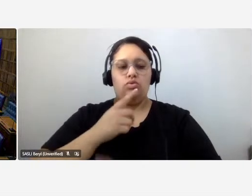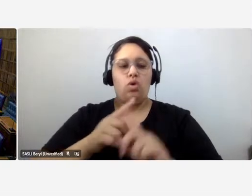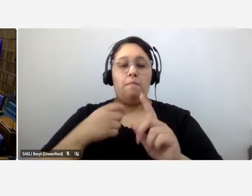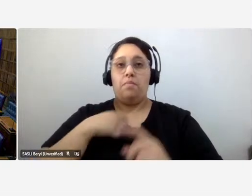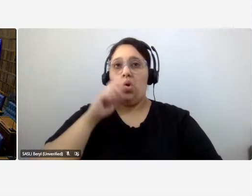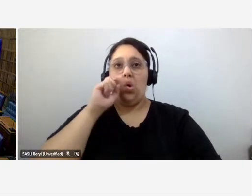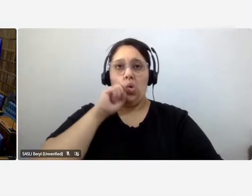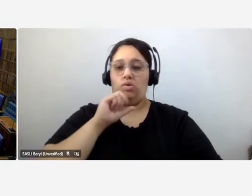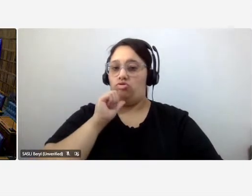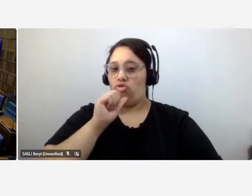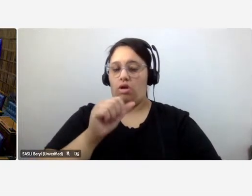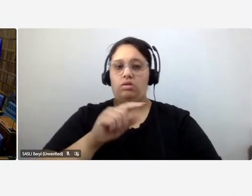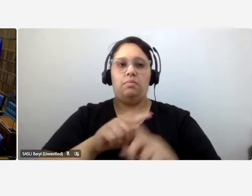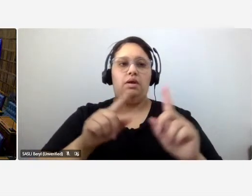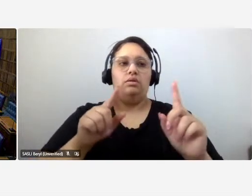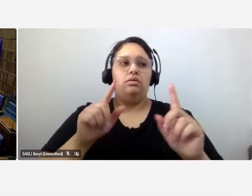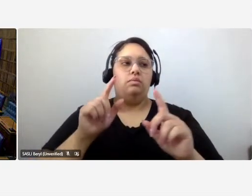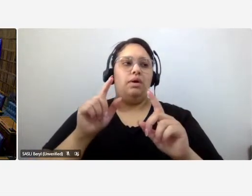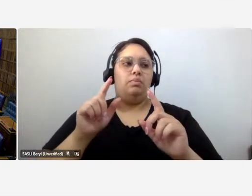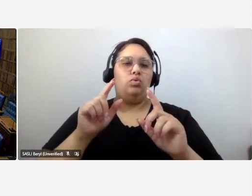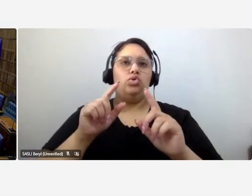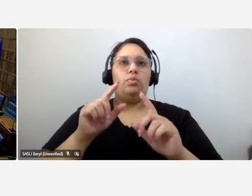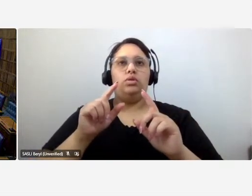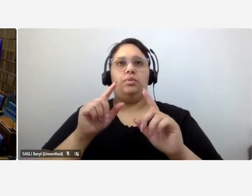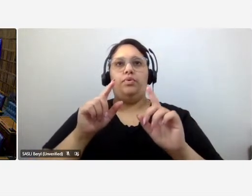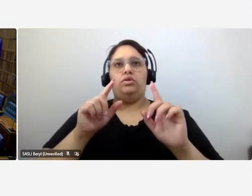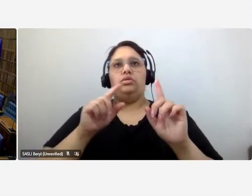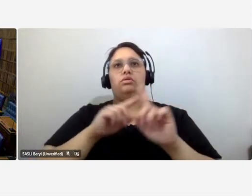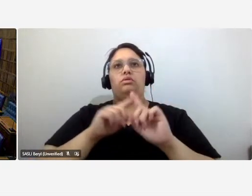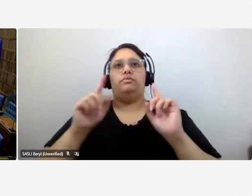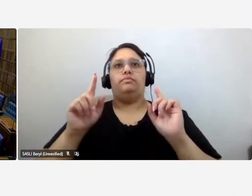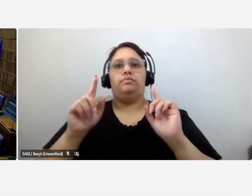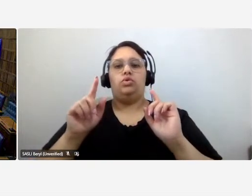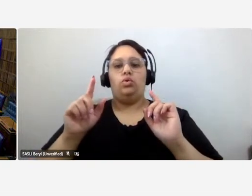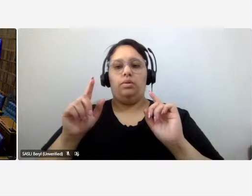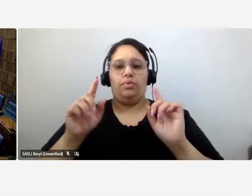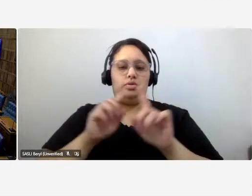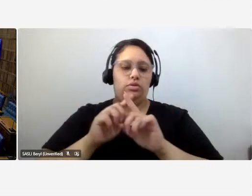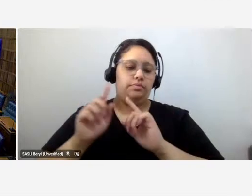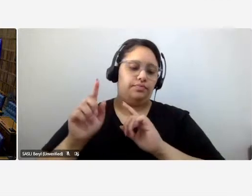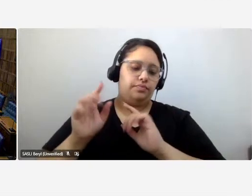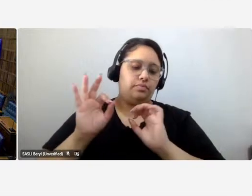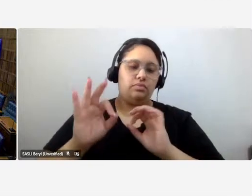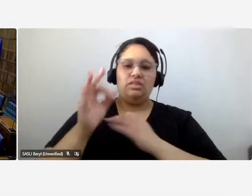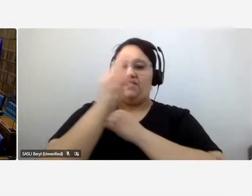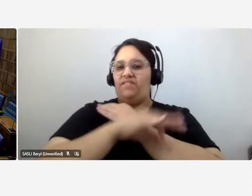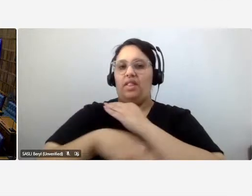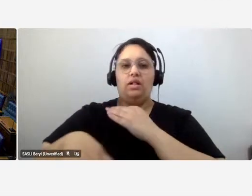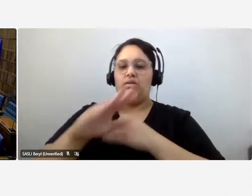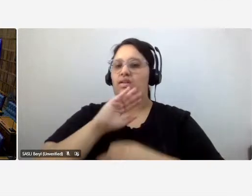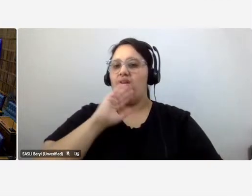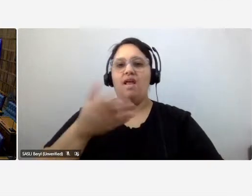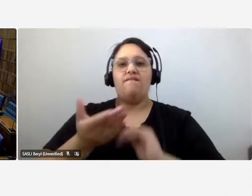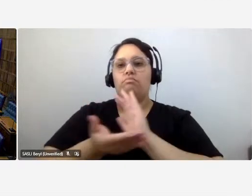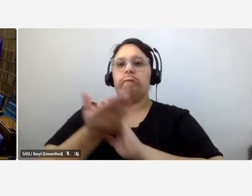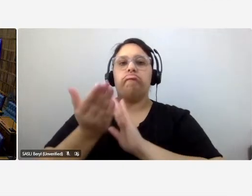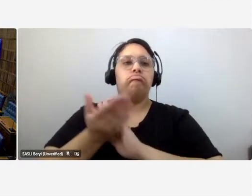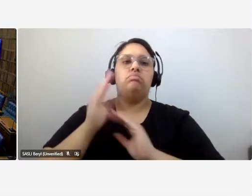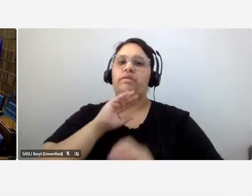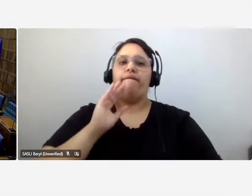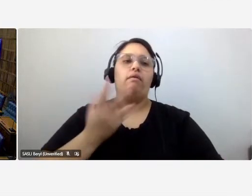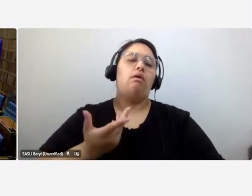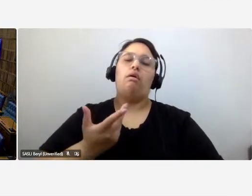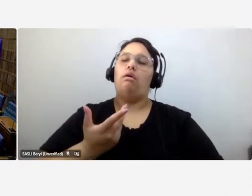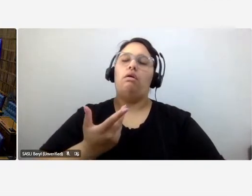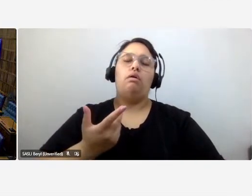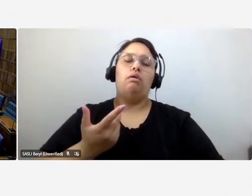old, but I used to play netball there. But that field was never really upgraded. There's